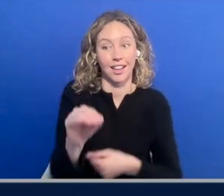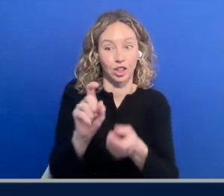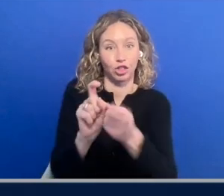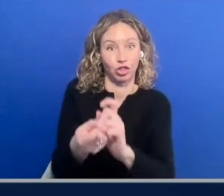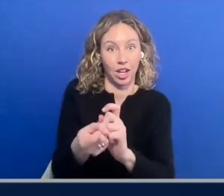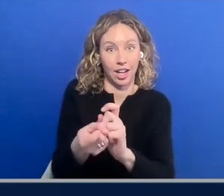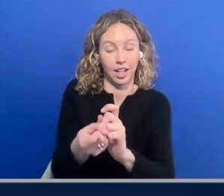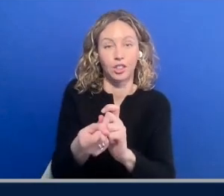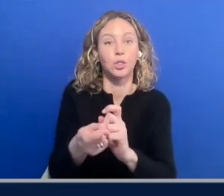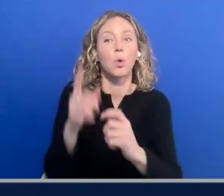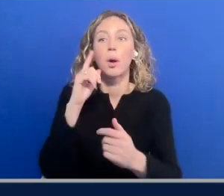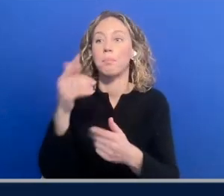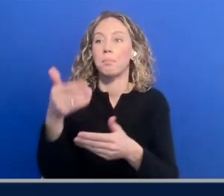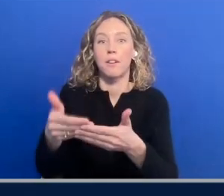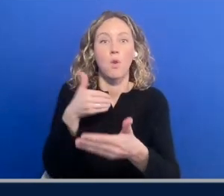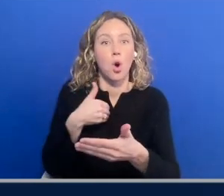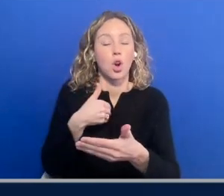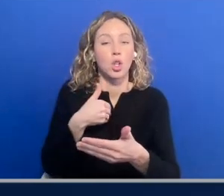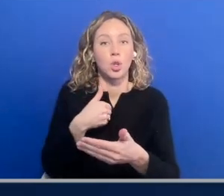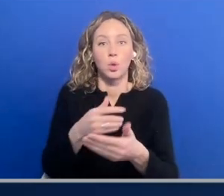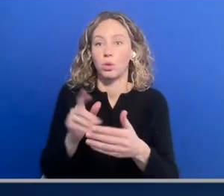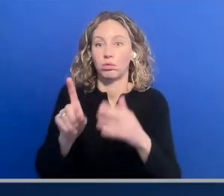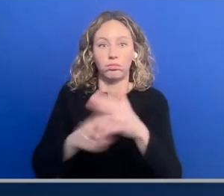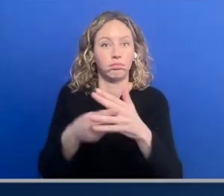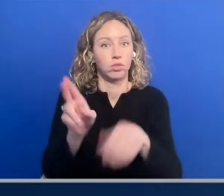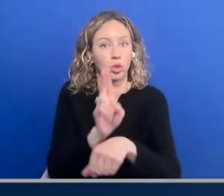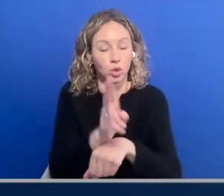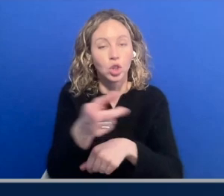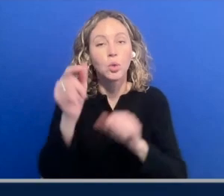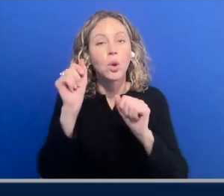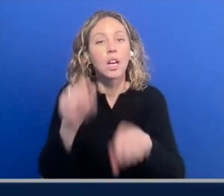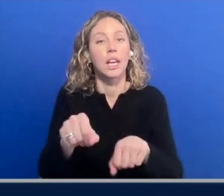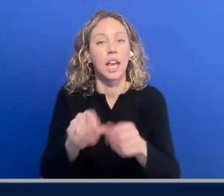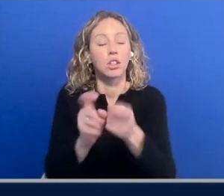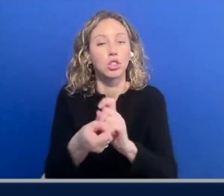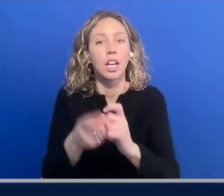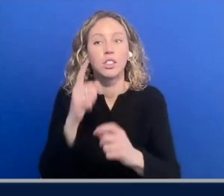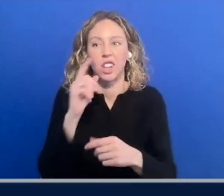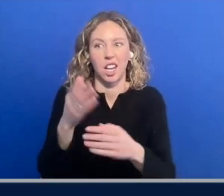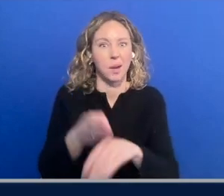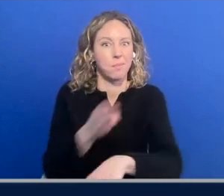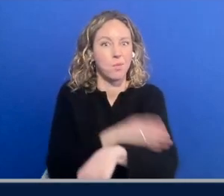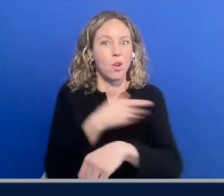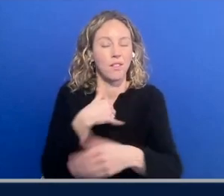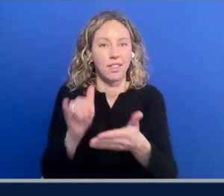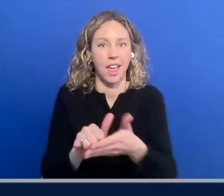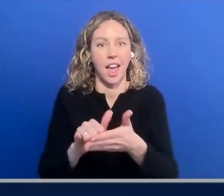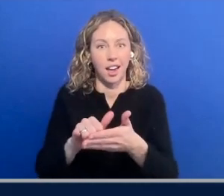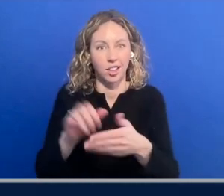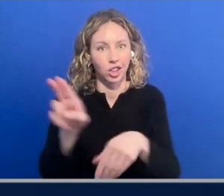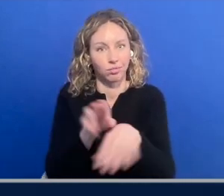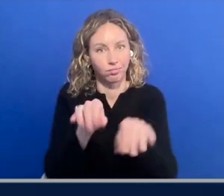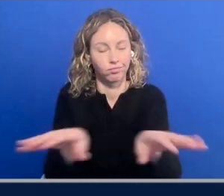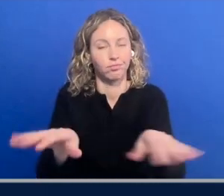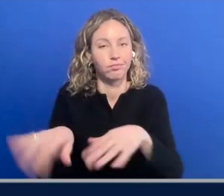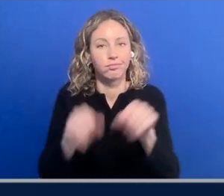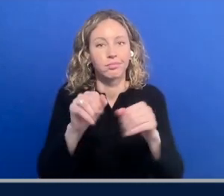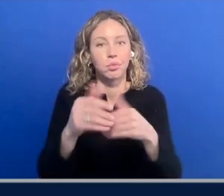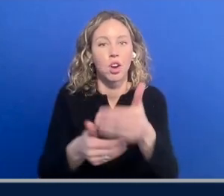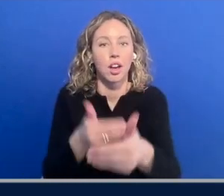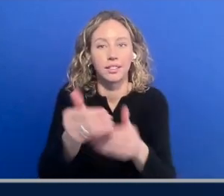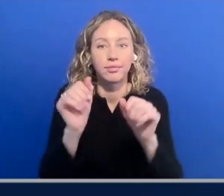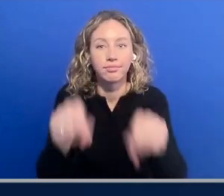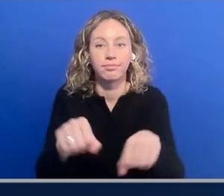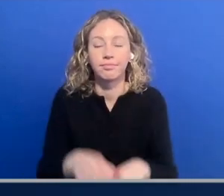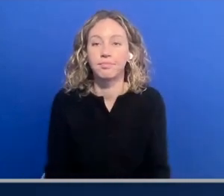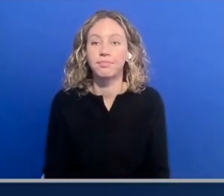environment, we can flag them and help you improve your deployment process. That's awesome. So similarly, we have an explanation for what